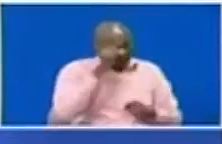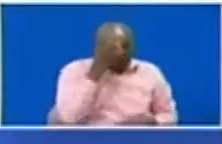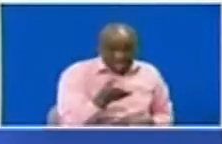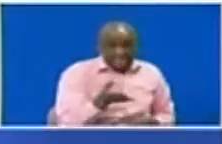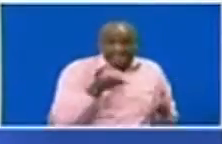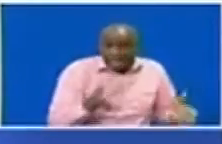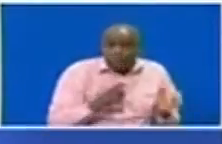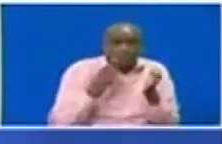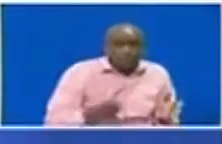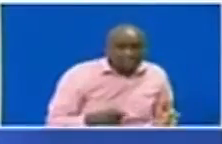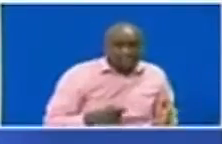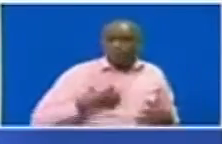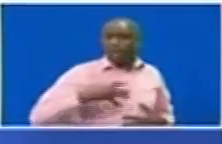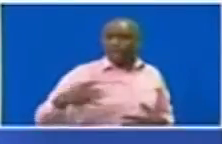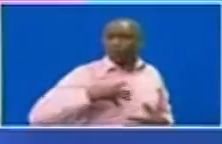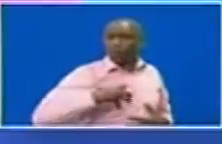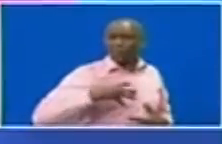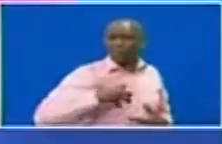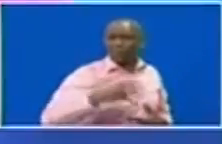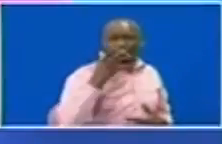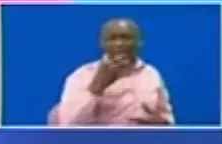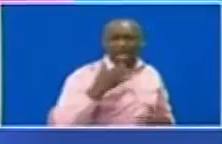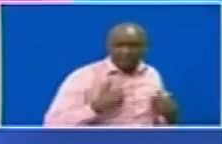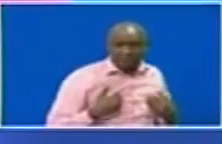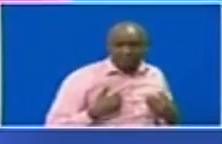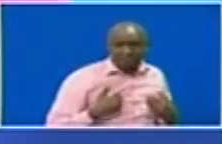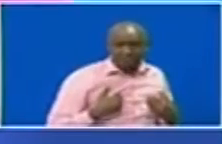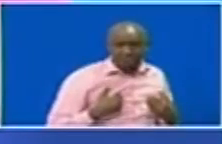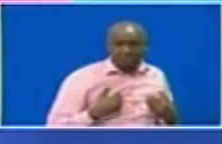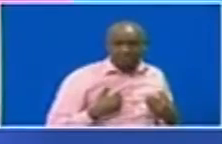suddenly showing so much wealth and Senator, and Senator, and still nothing is happening.